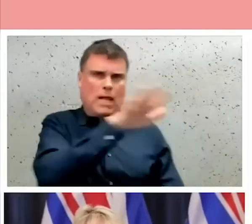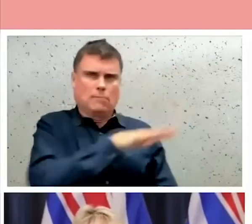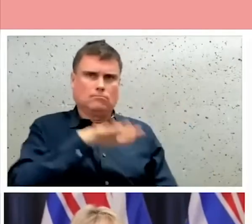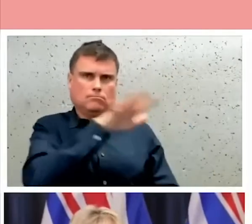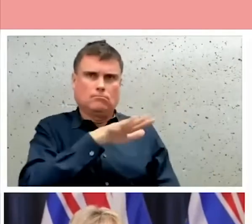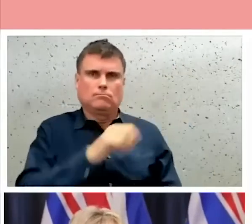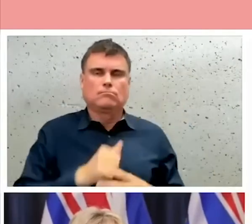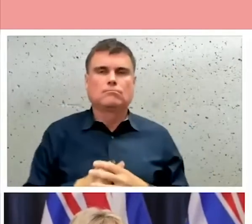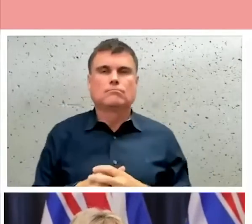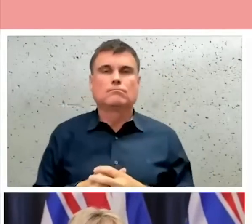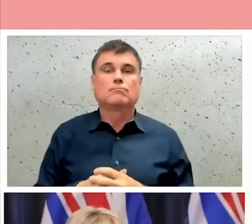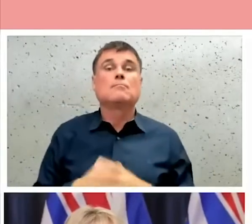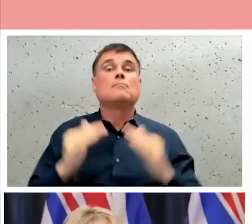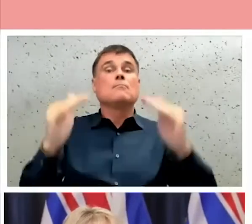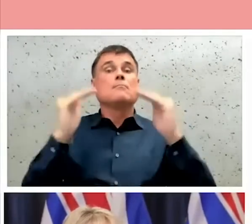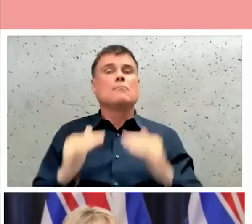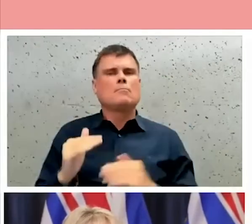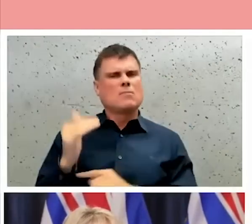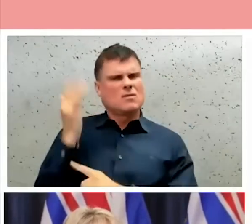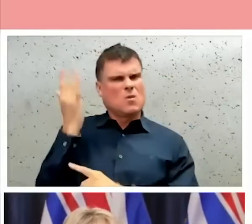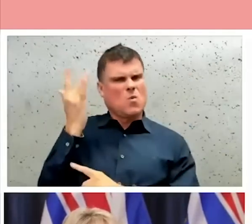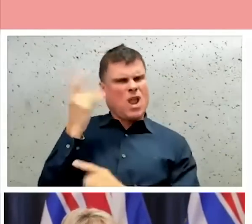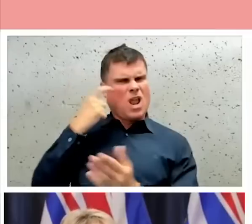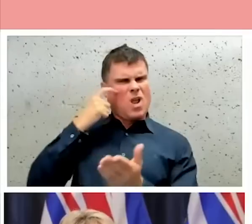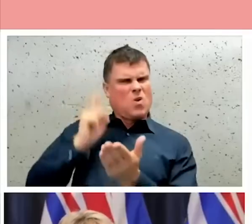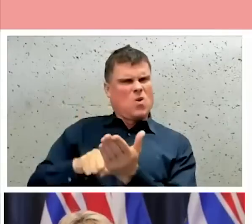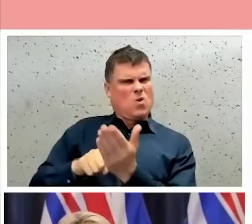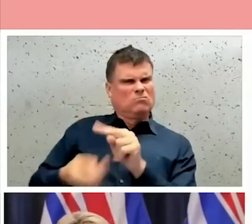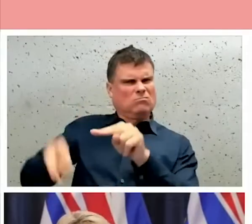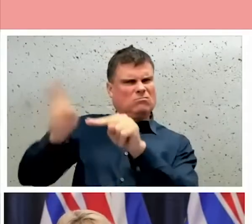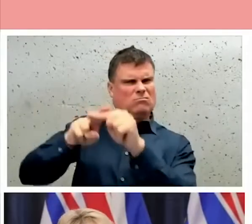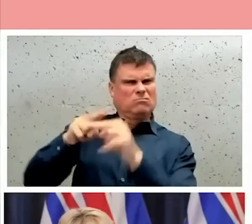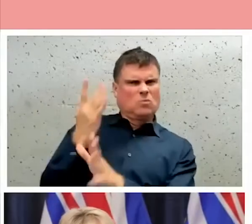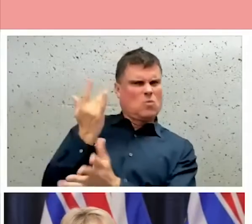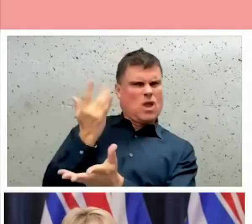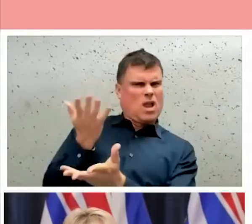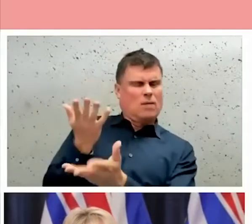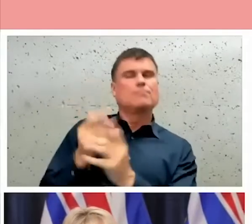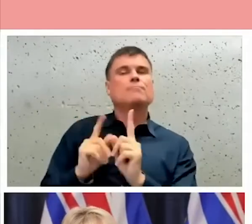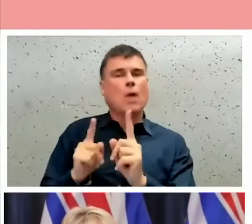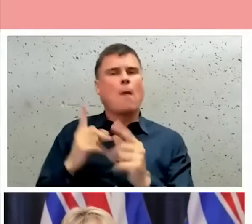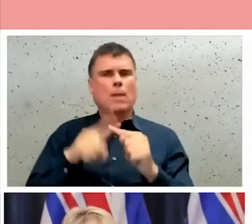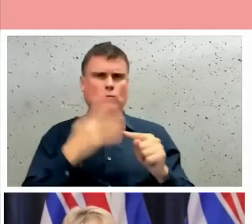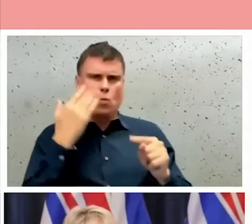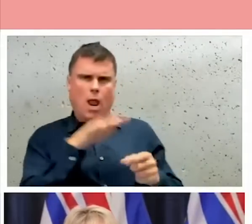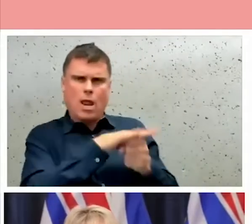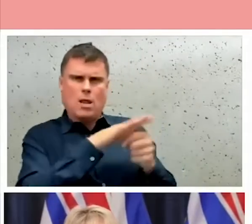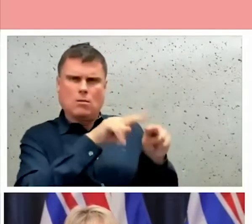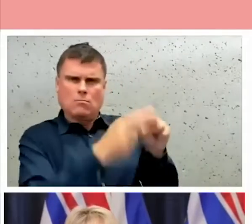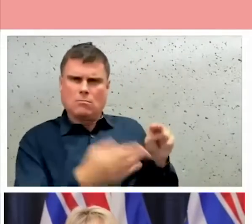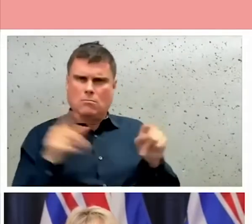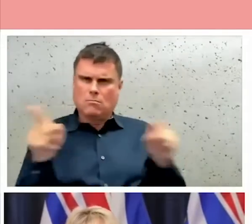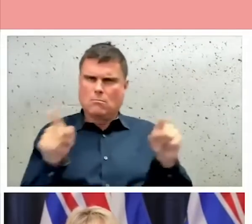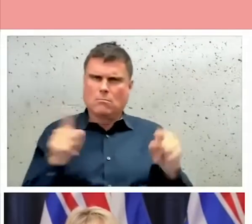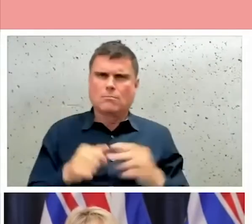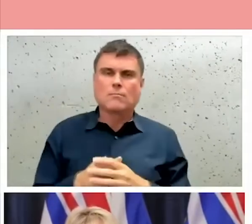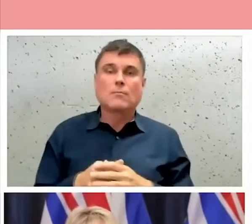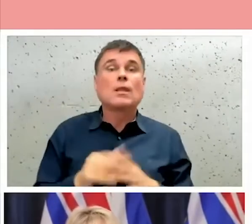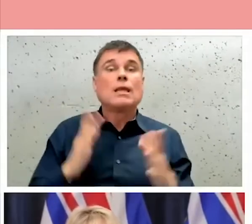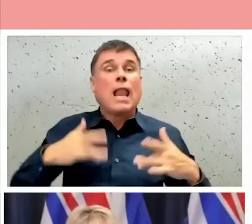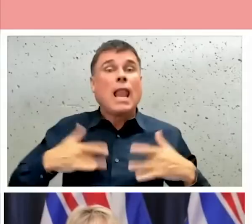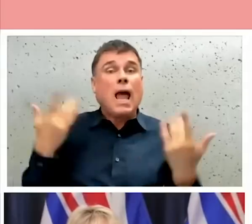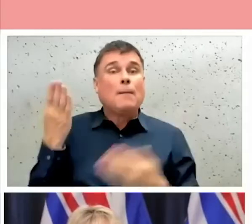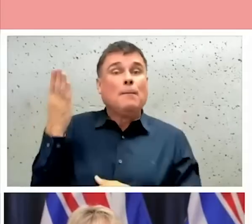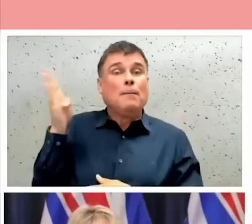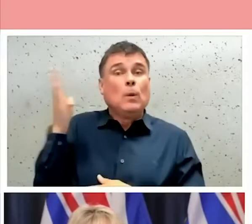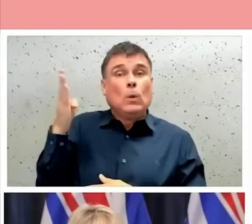seeing and why we're seeing this. So what it shows in the light blue line is the percent